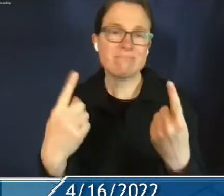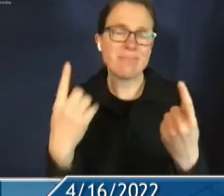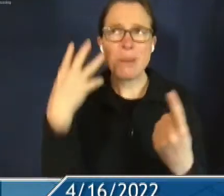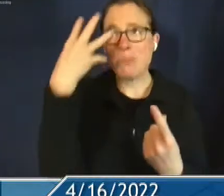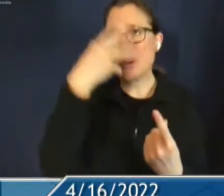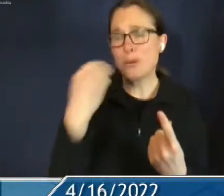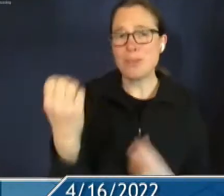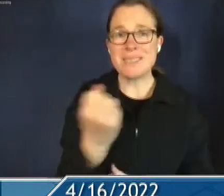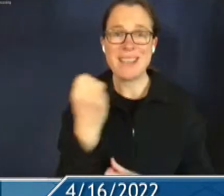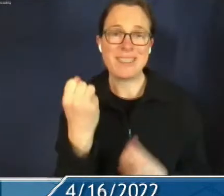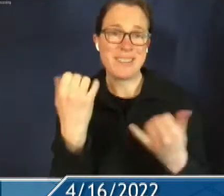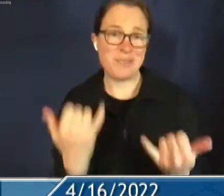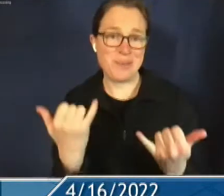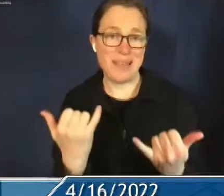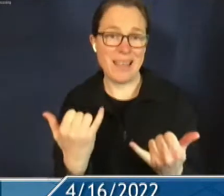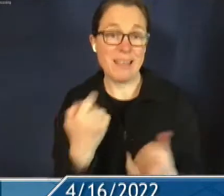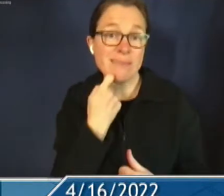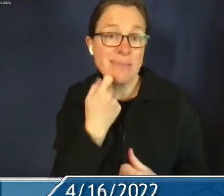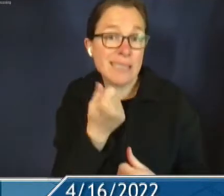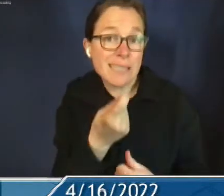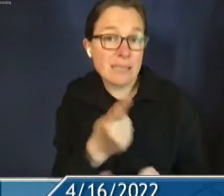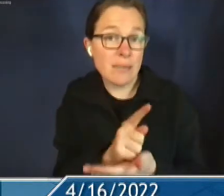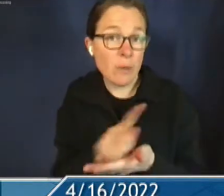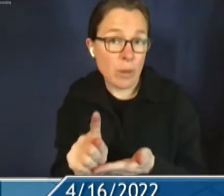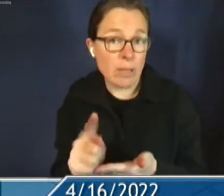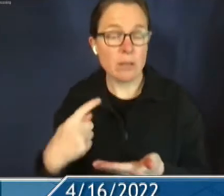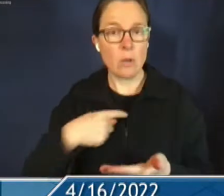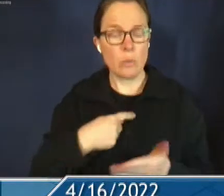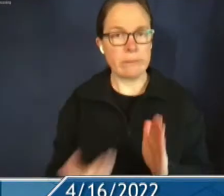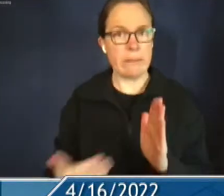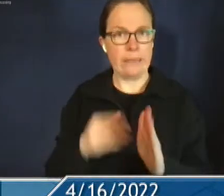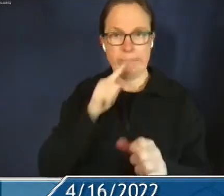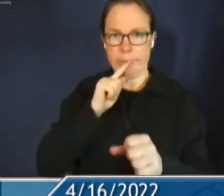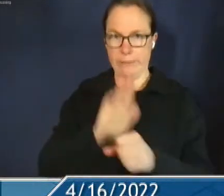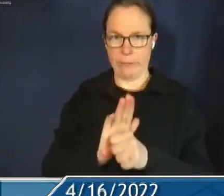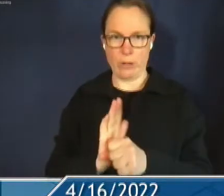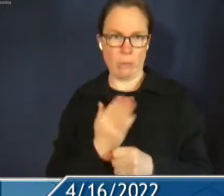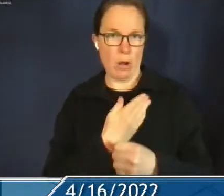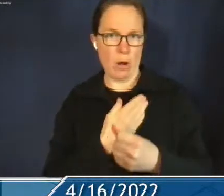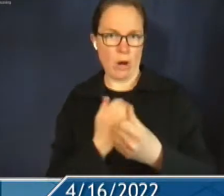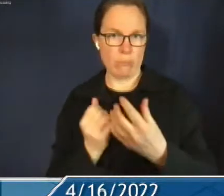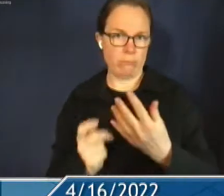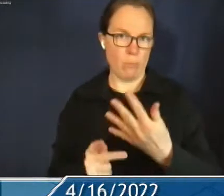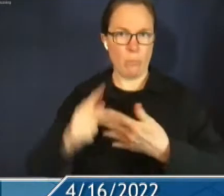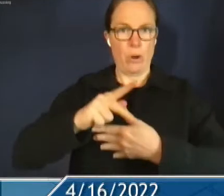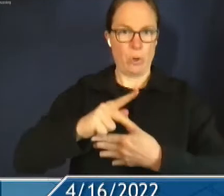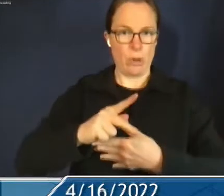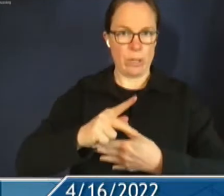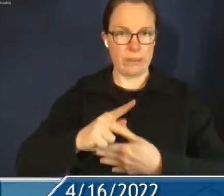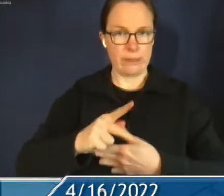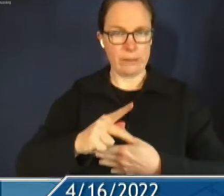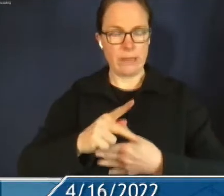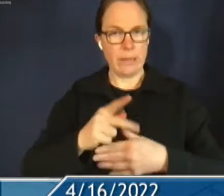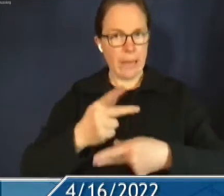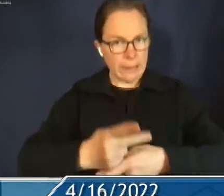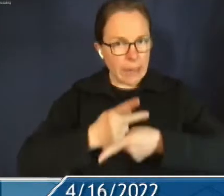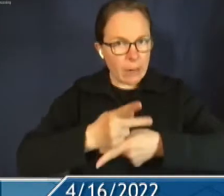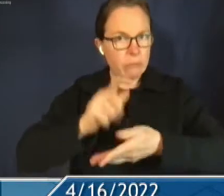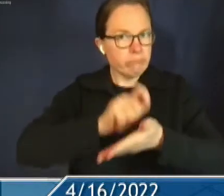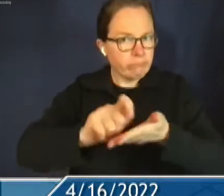Saturday. For the past several weeks, we've been reaffirming our council priorities and carefully diving into the budget to ensure that we're in